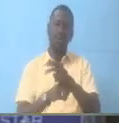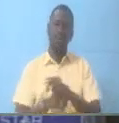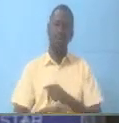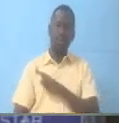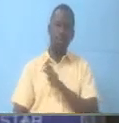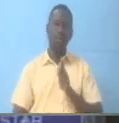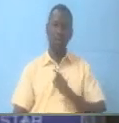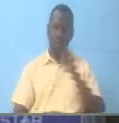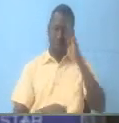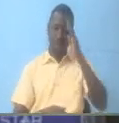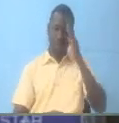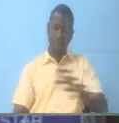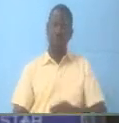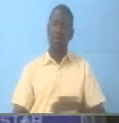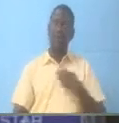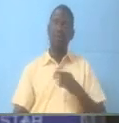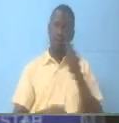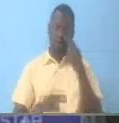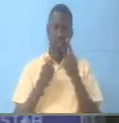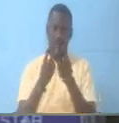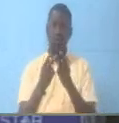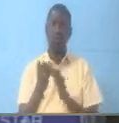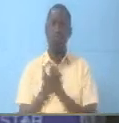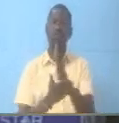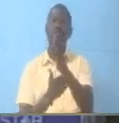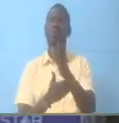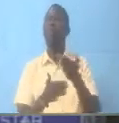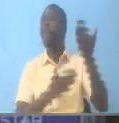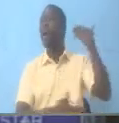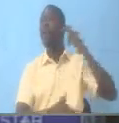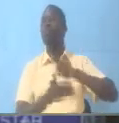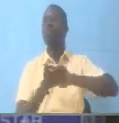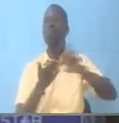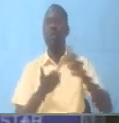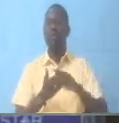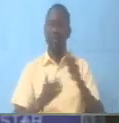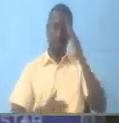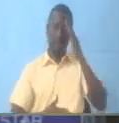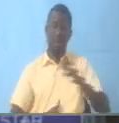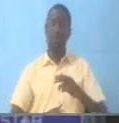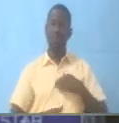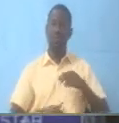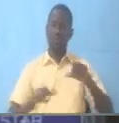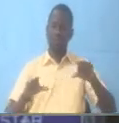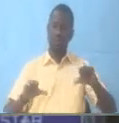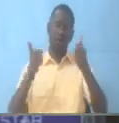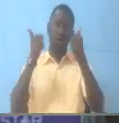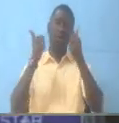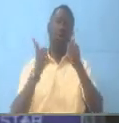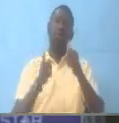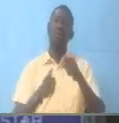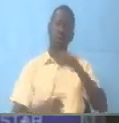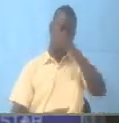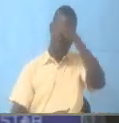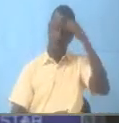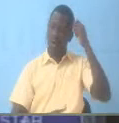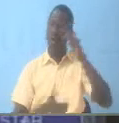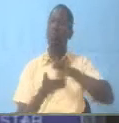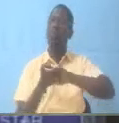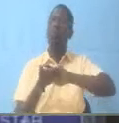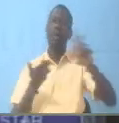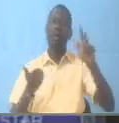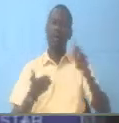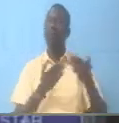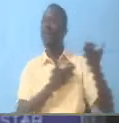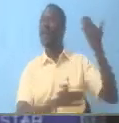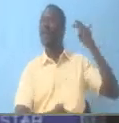us throughout the past week. We thank you for ushering us to the beginning of an ordained working week,